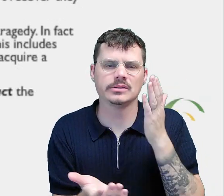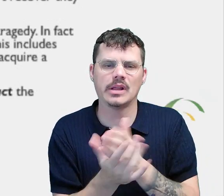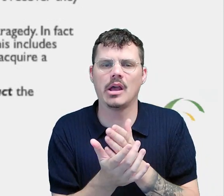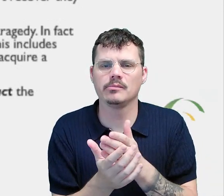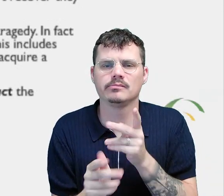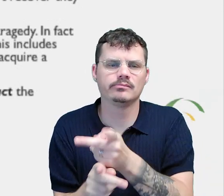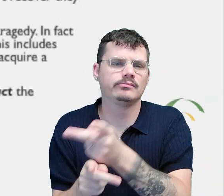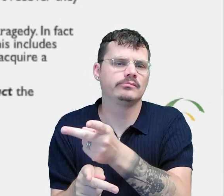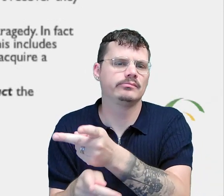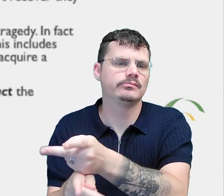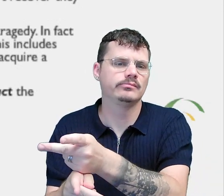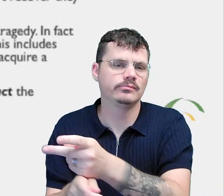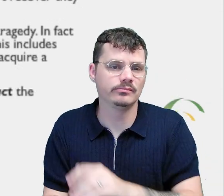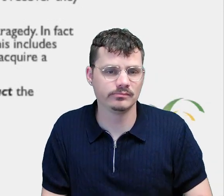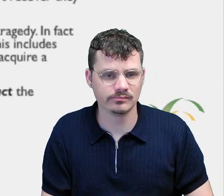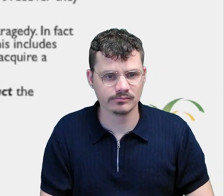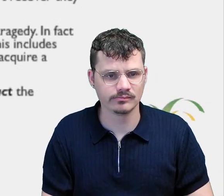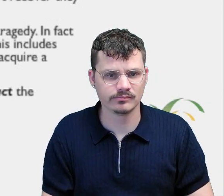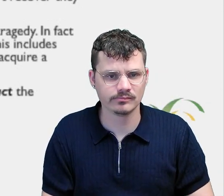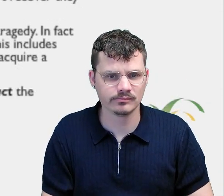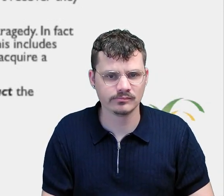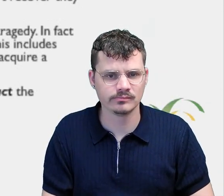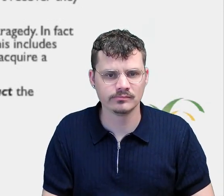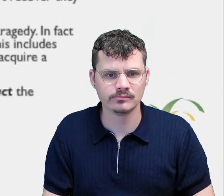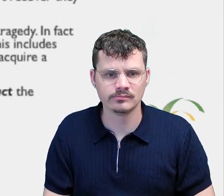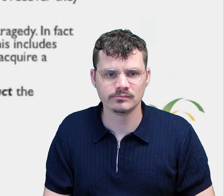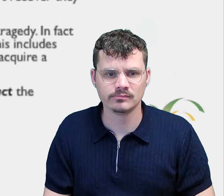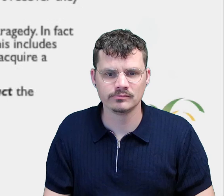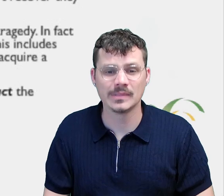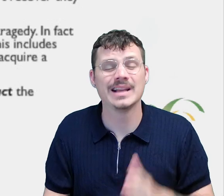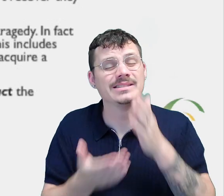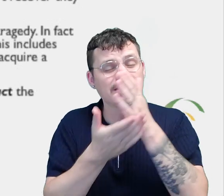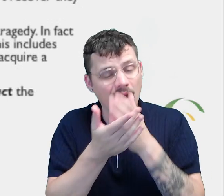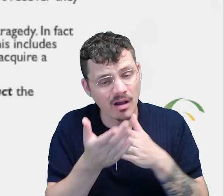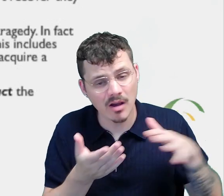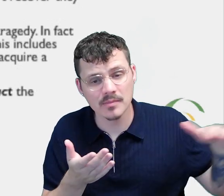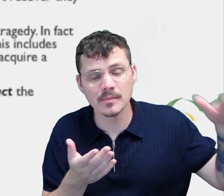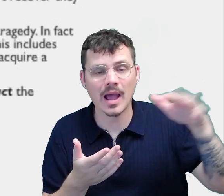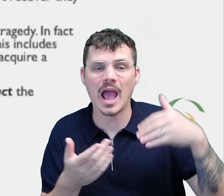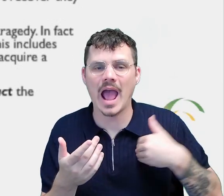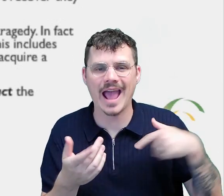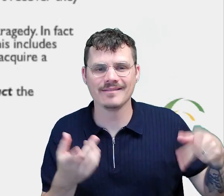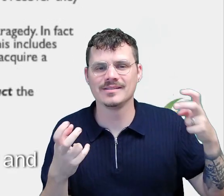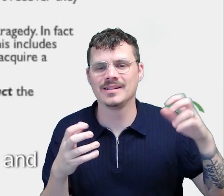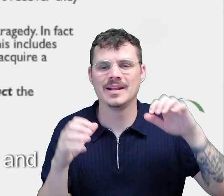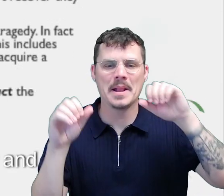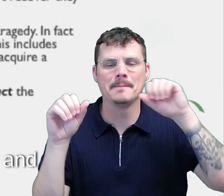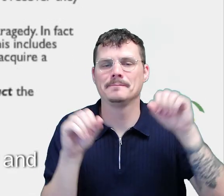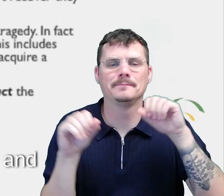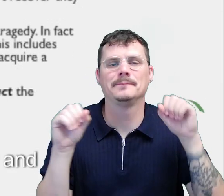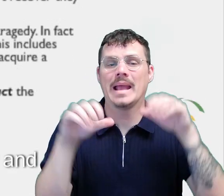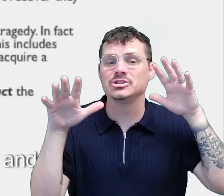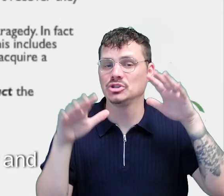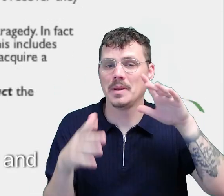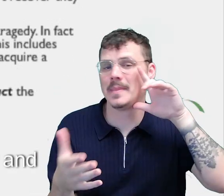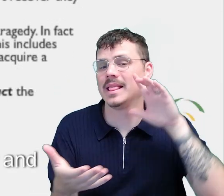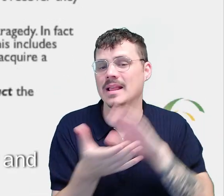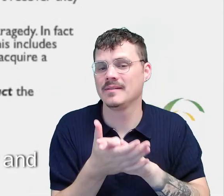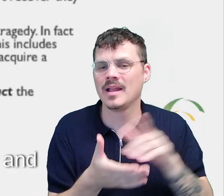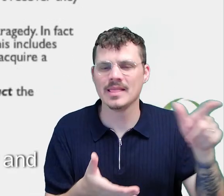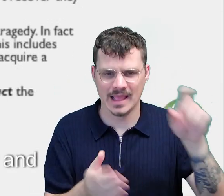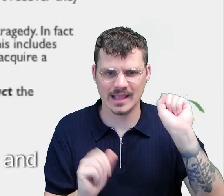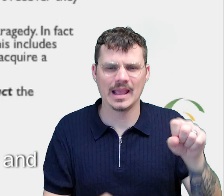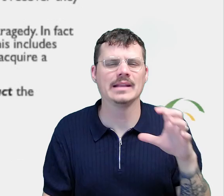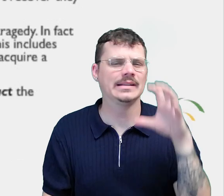providing care. Some have a magical belief that they can guess who